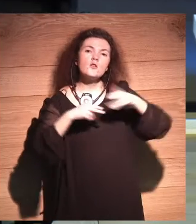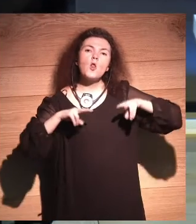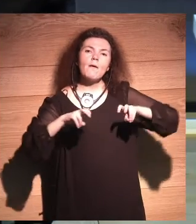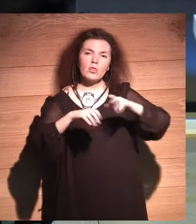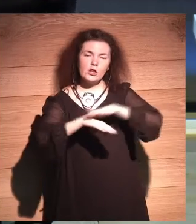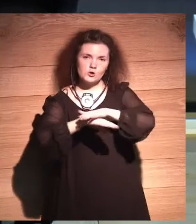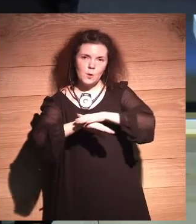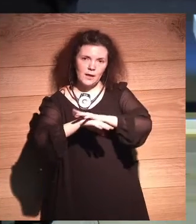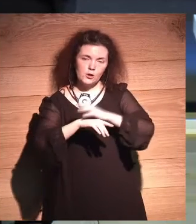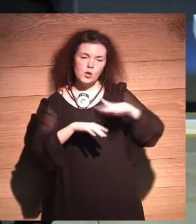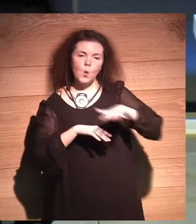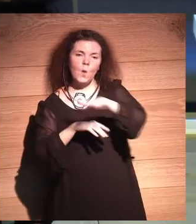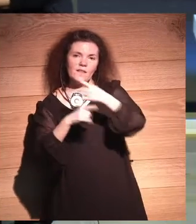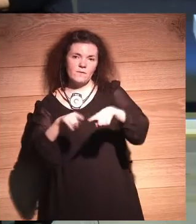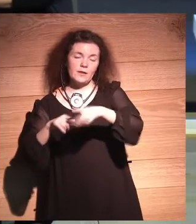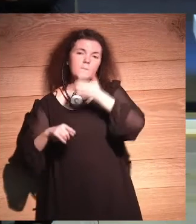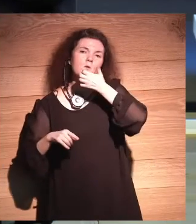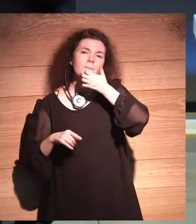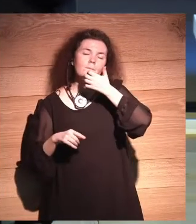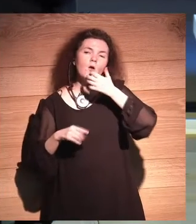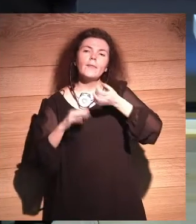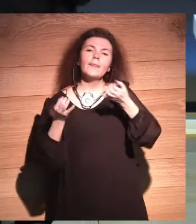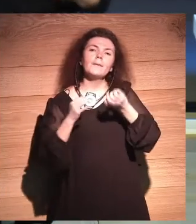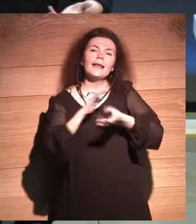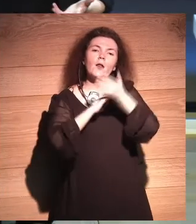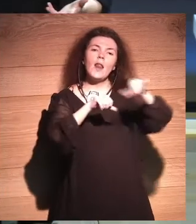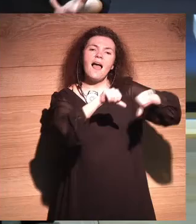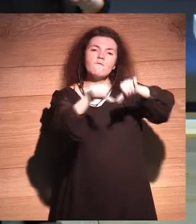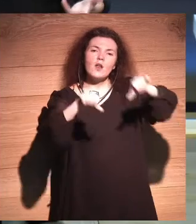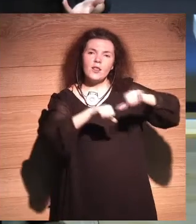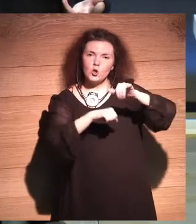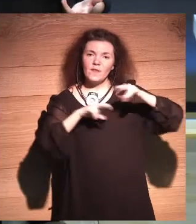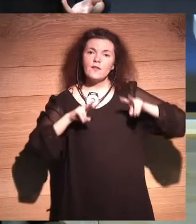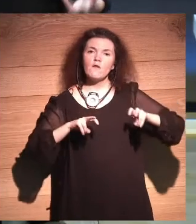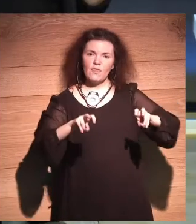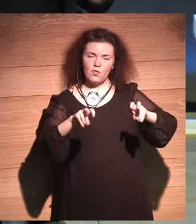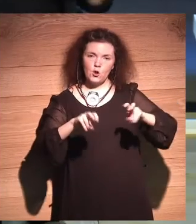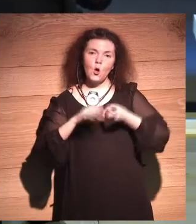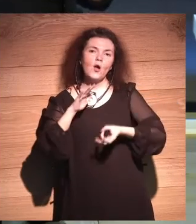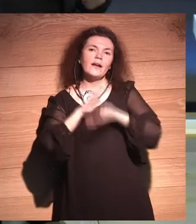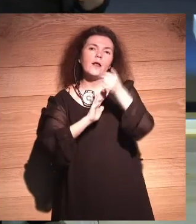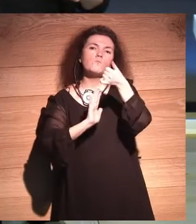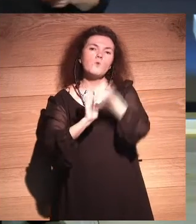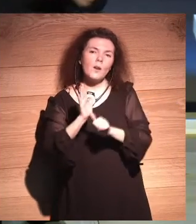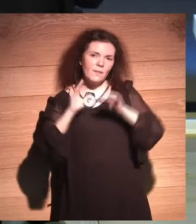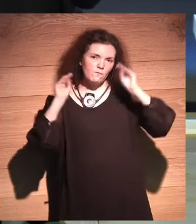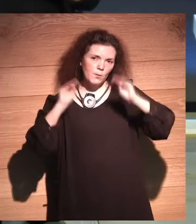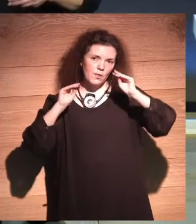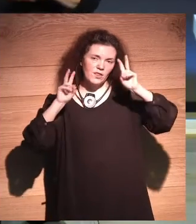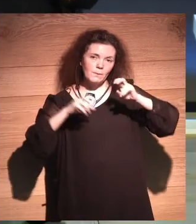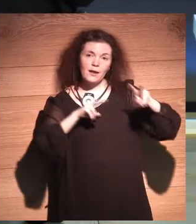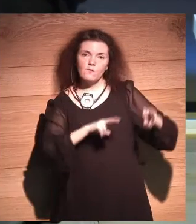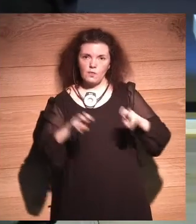it's creating an innovation lab, creating a chief innovation officer, creating an innovation training program, again, that's focused